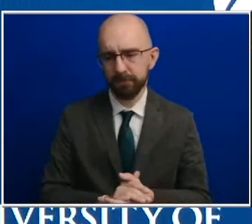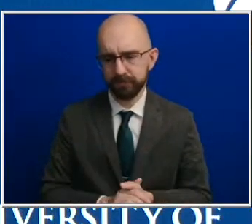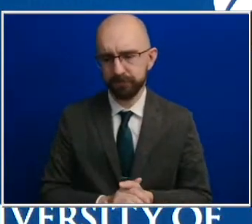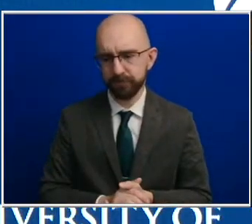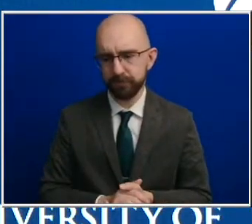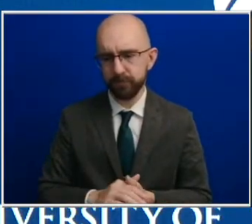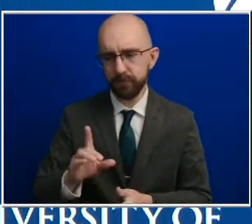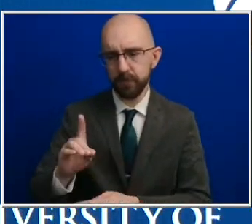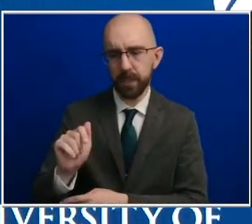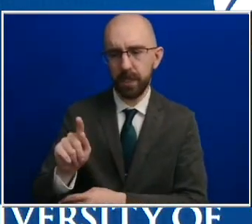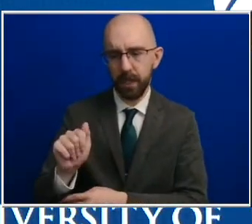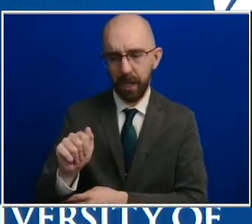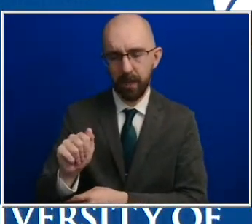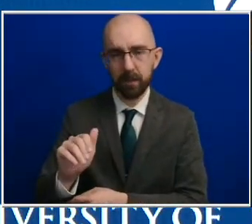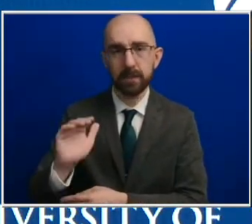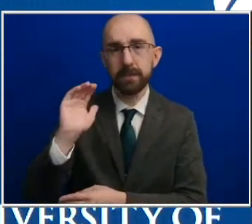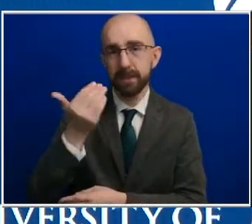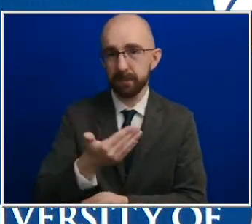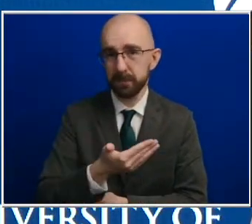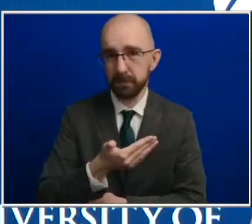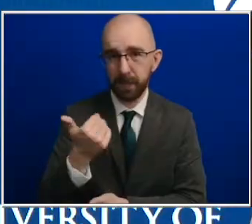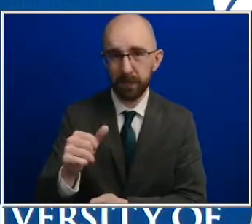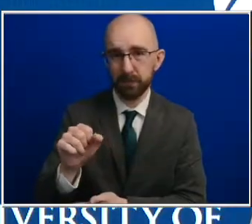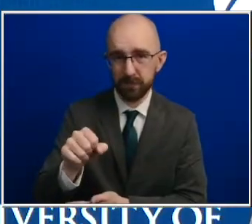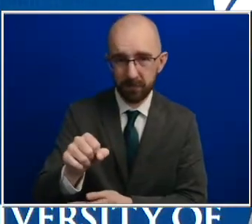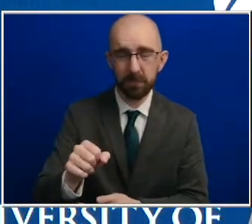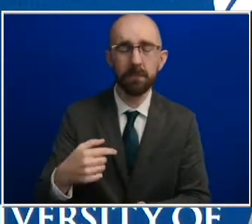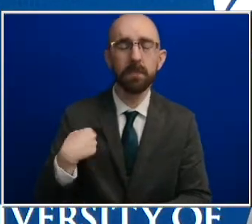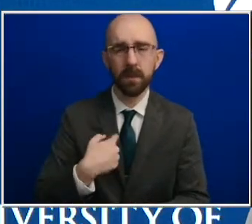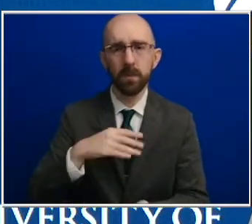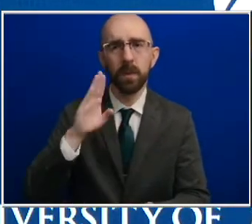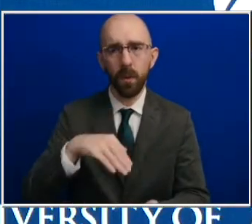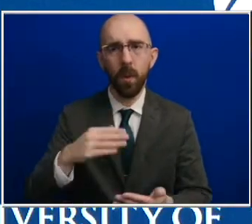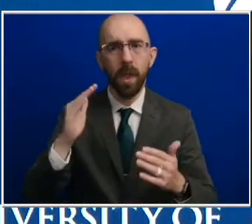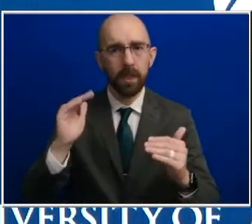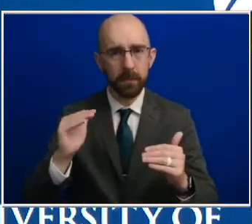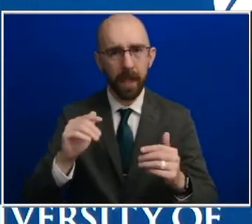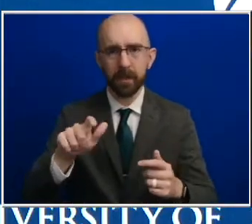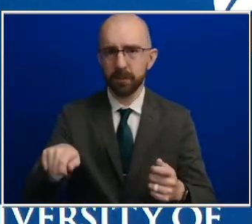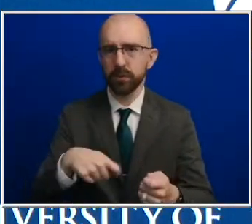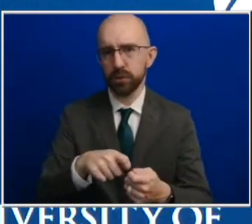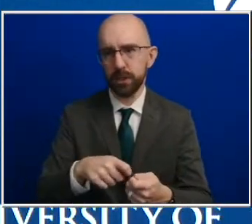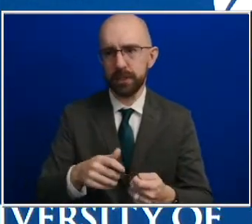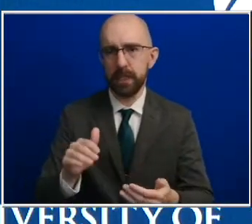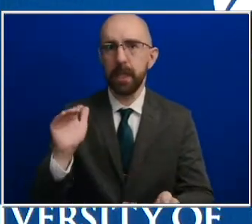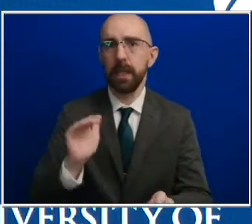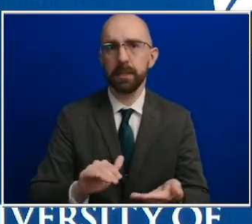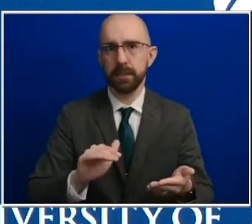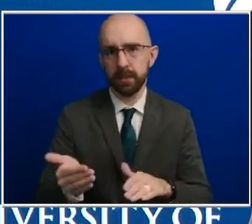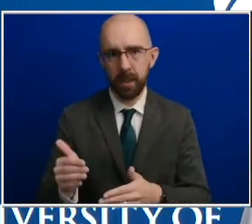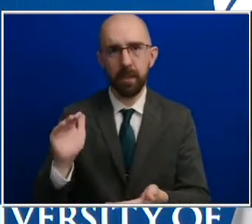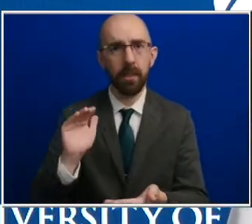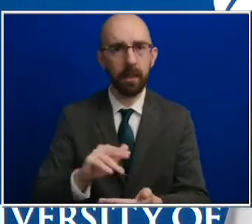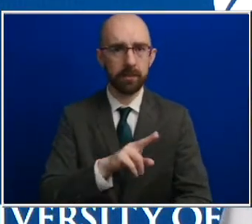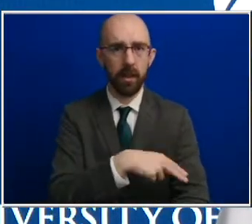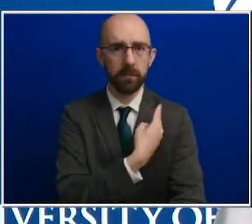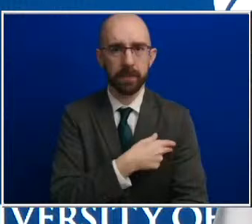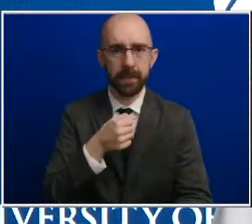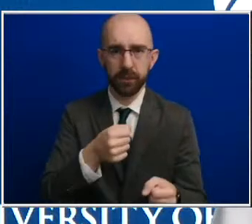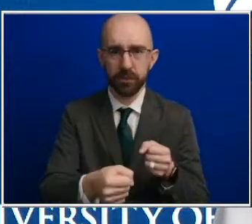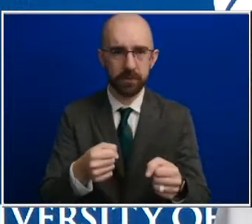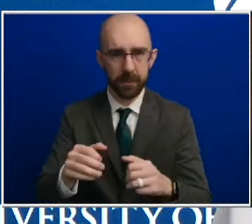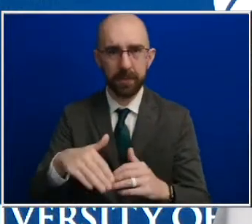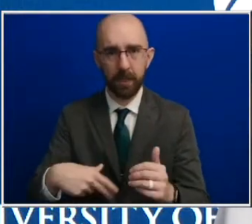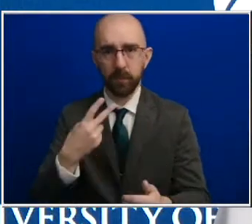data does look better. We know that we do expect certainly less deaths, less hospitalizations than we had seen the previous